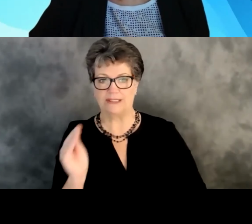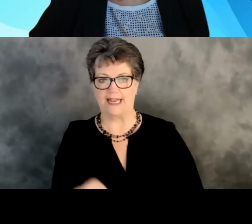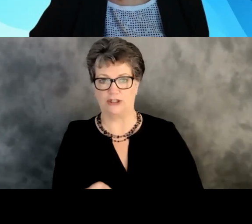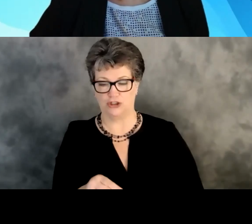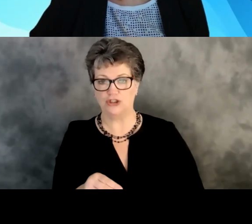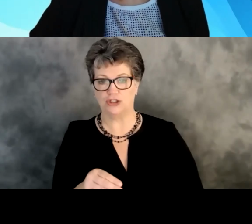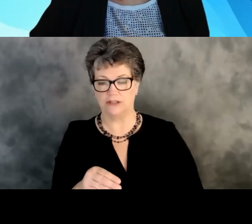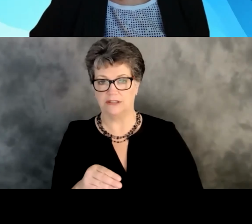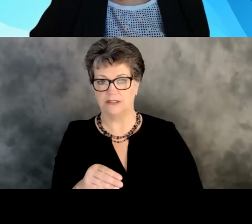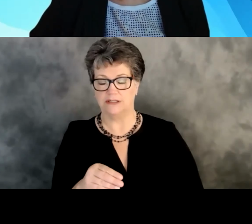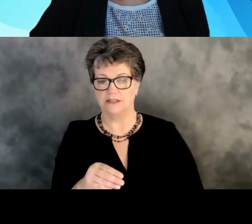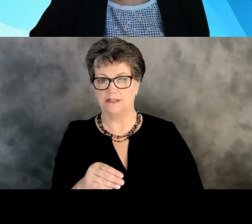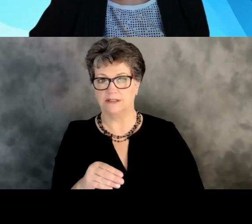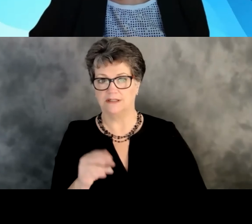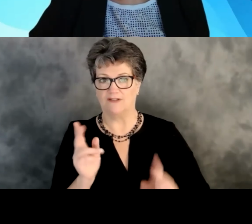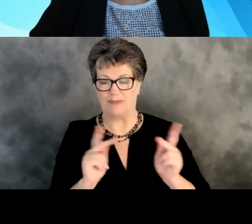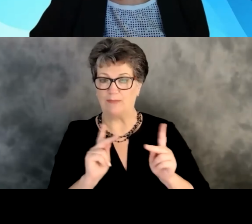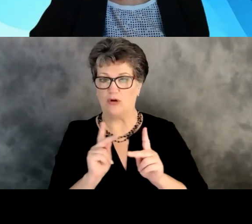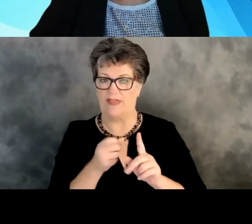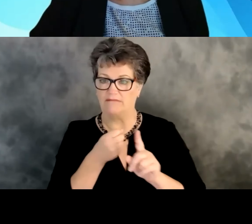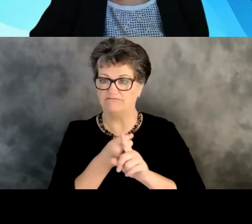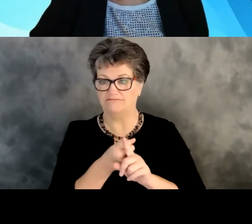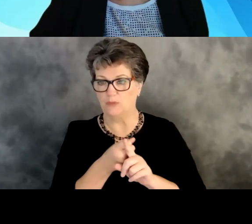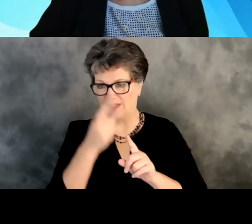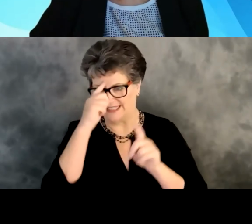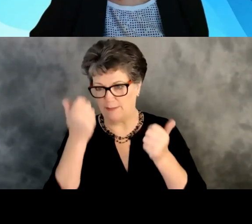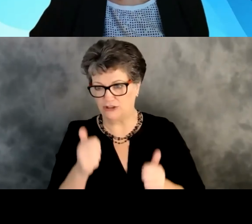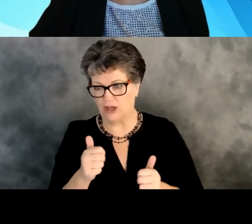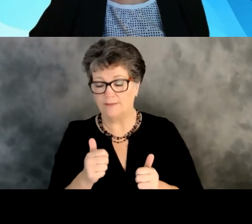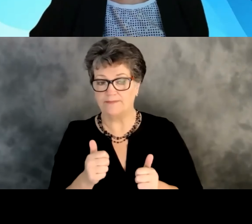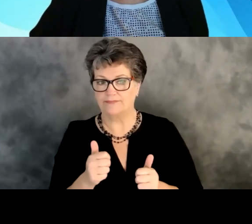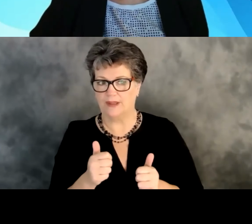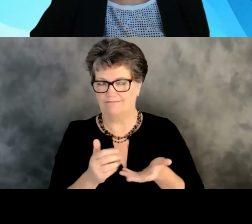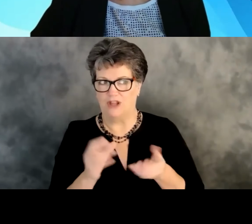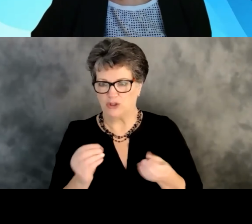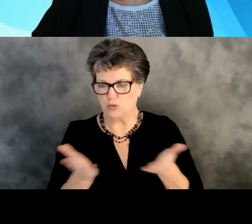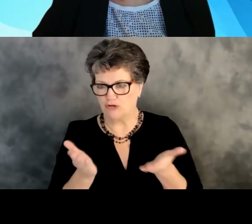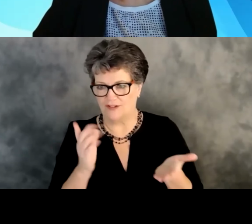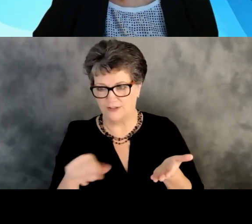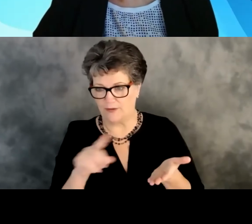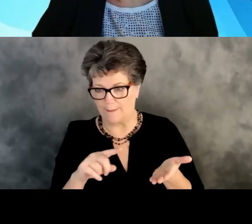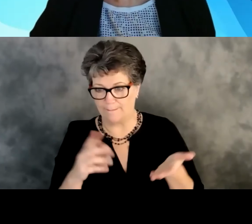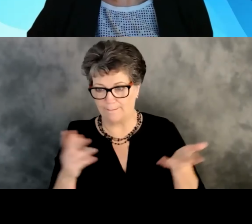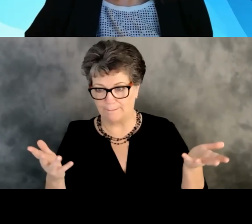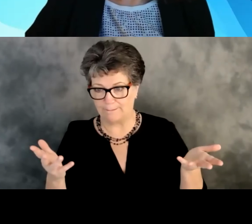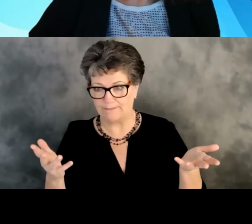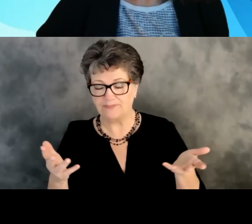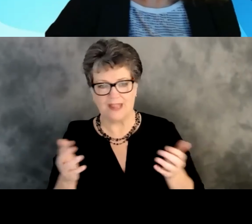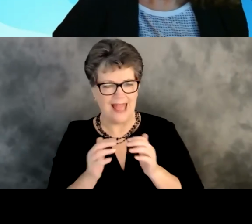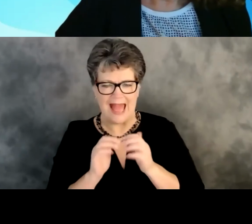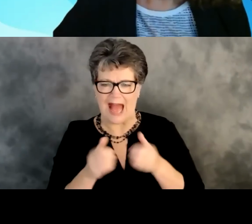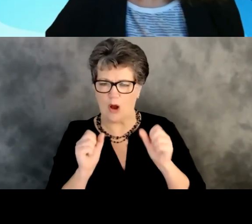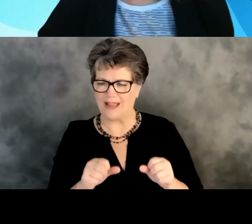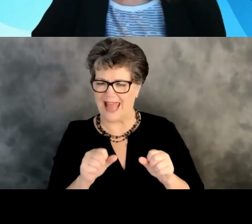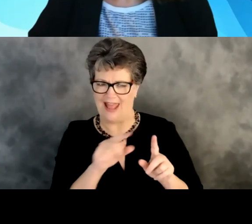of attaining do not even exist. And so how can